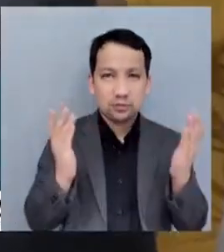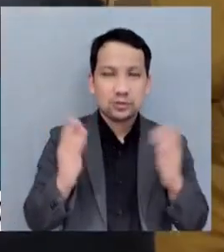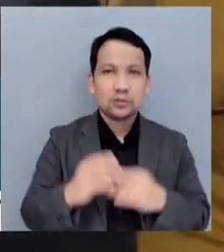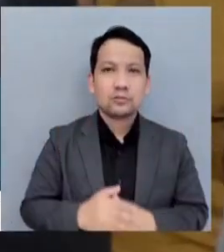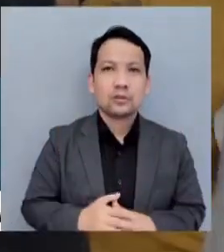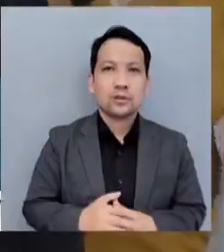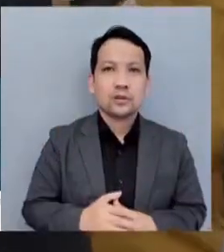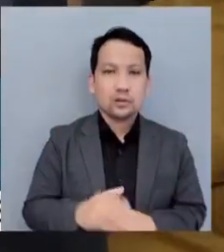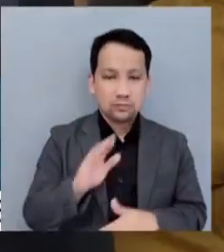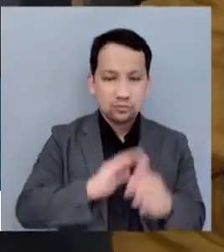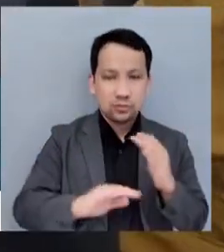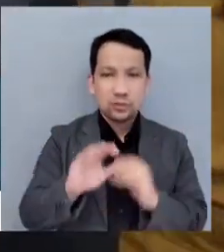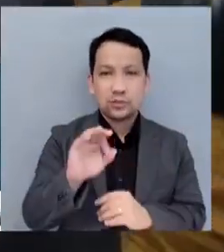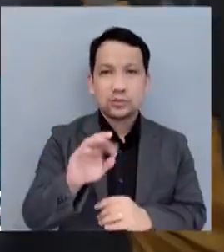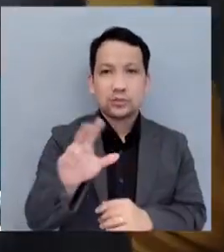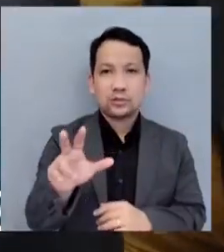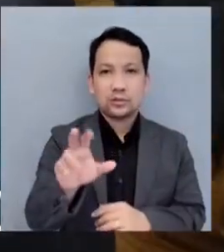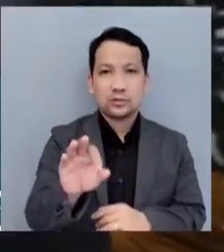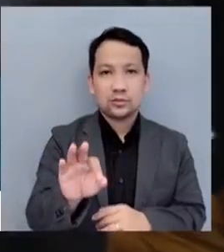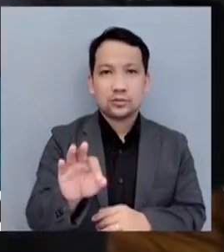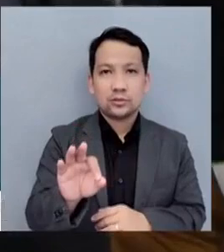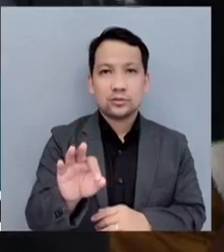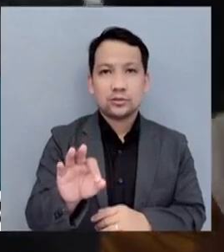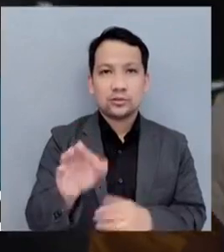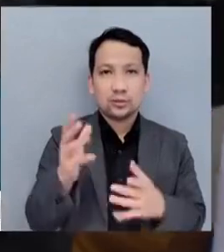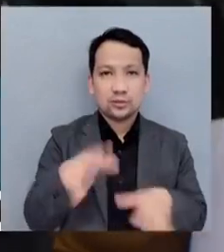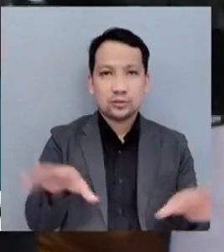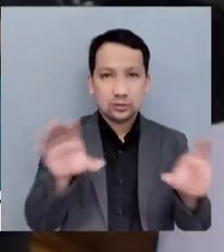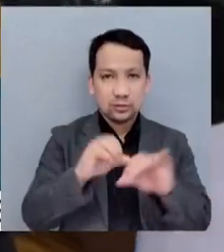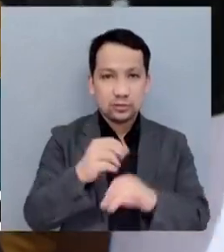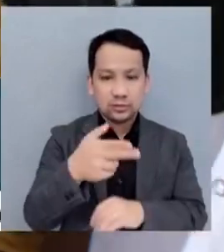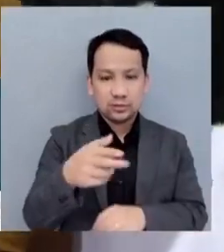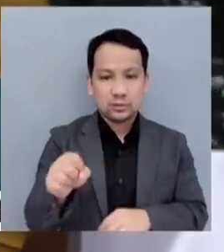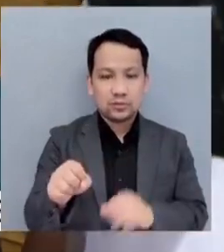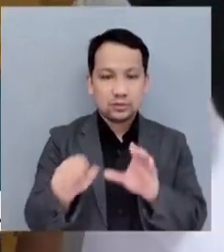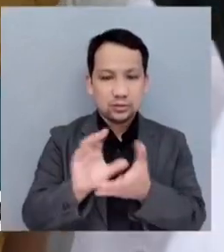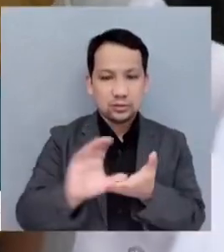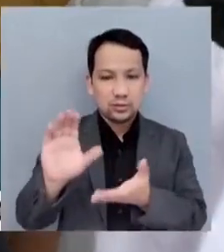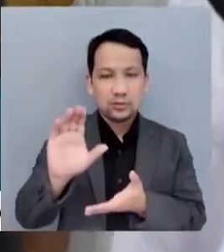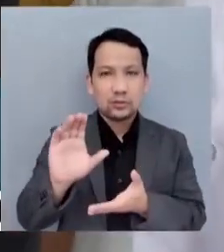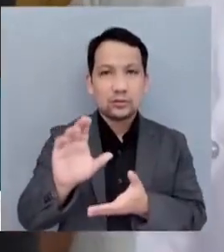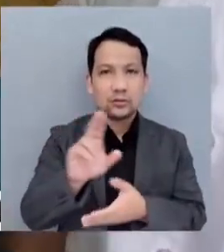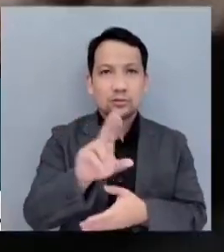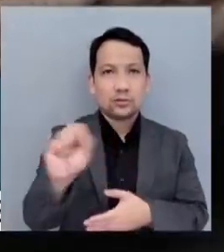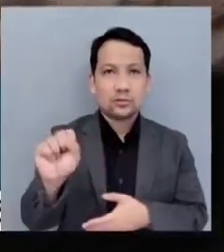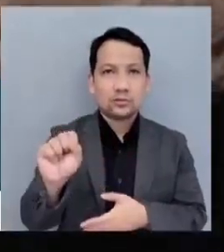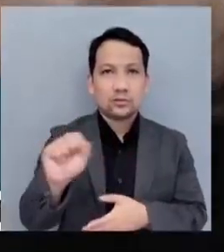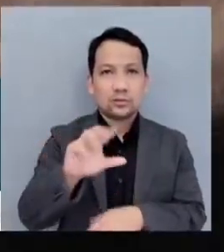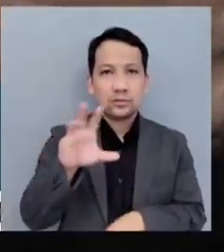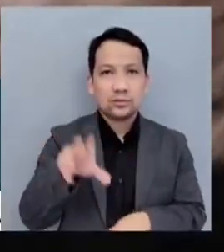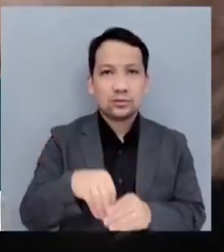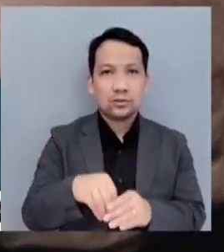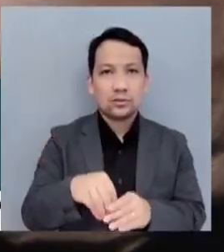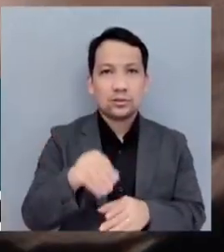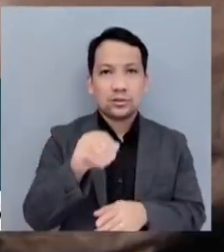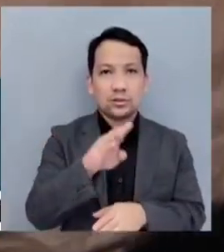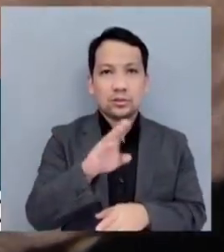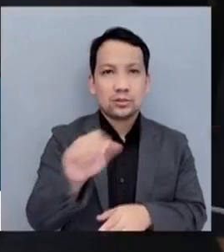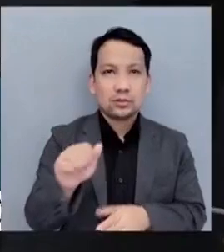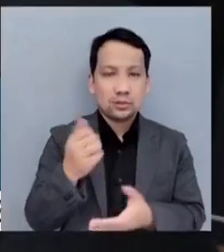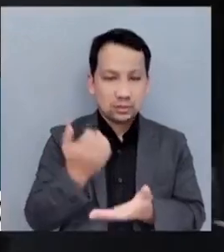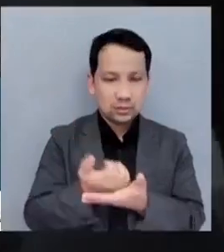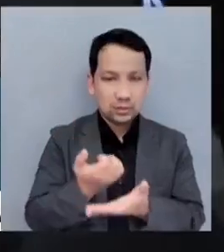November 1939, Del Rosario finished his high school and college in the United States, where he earned his bachelor's degree in